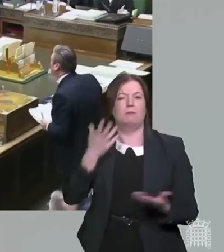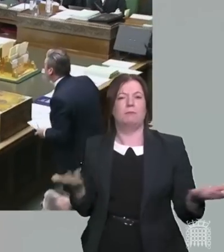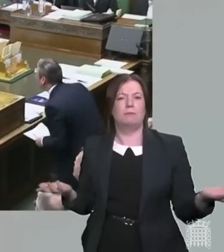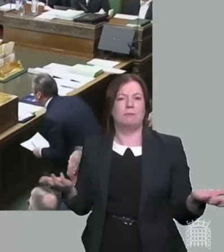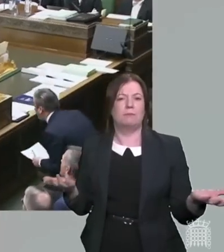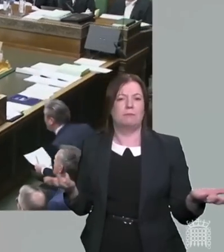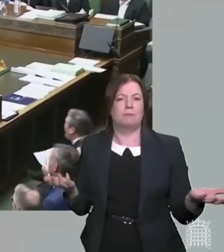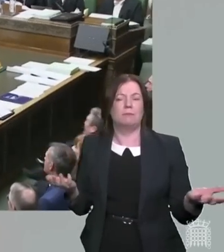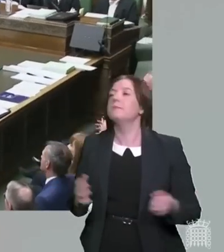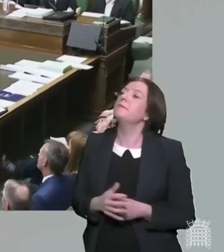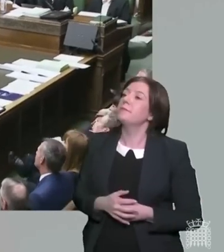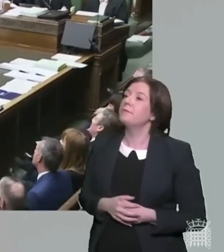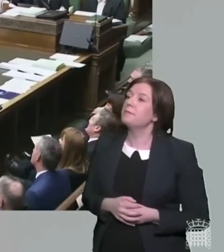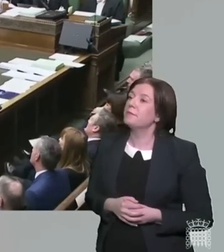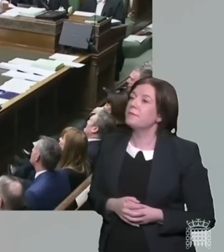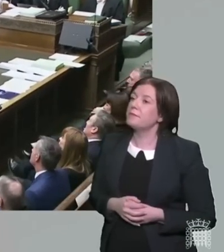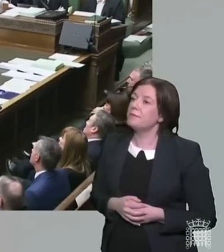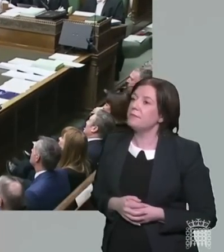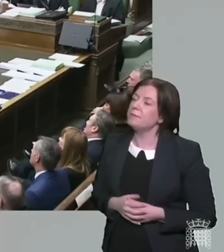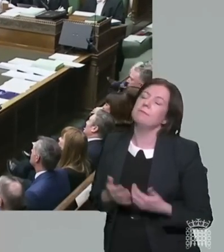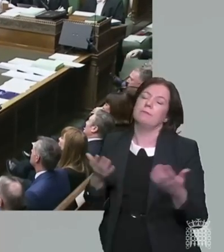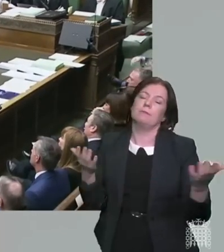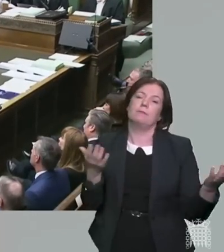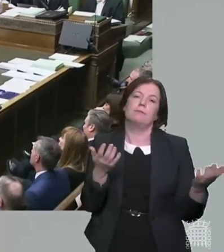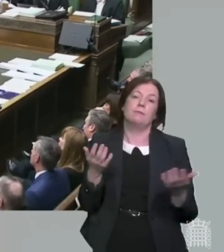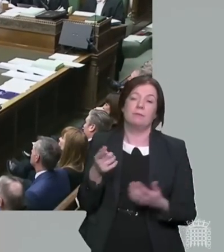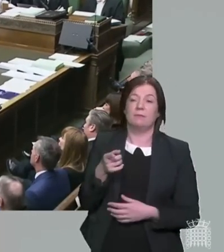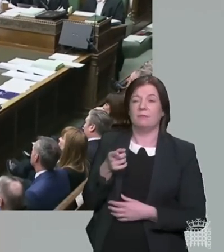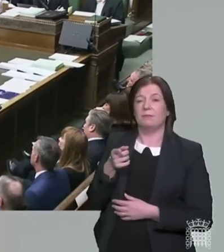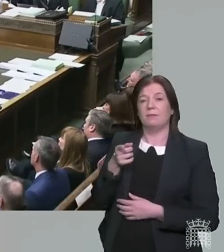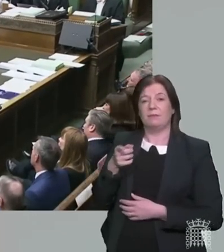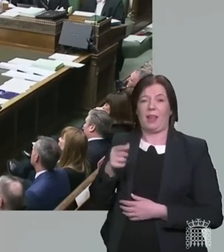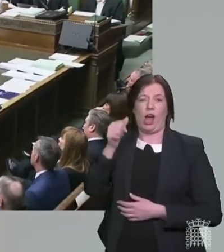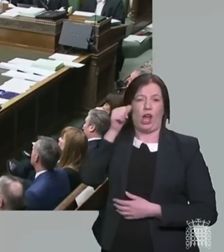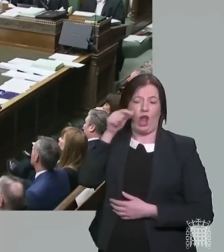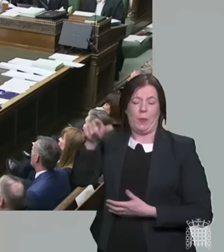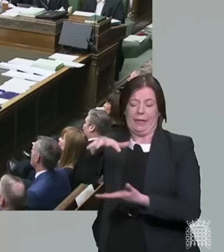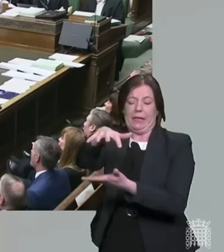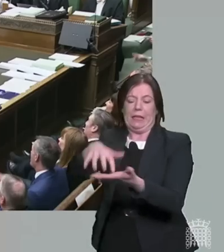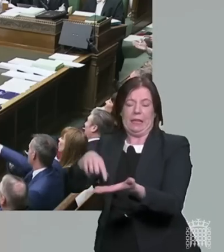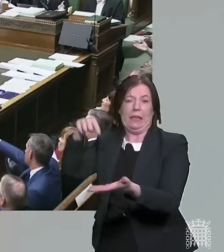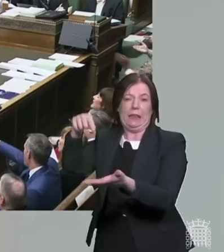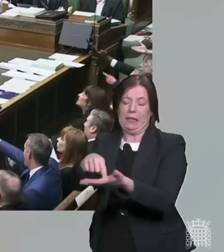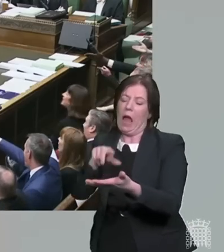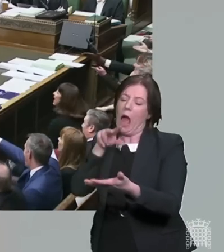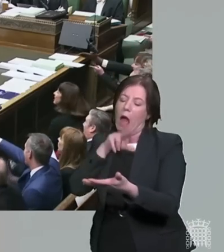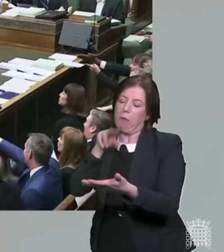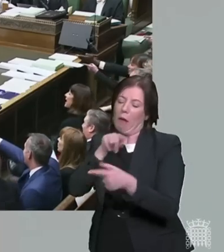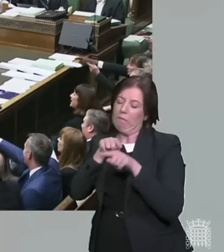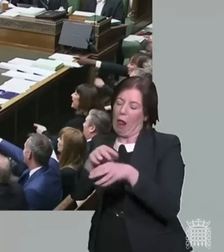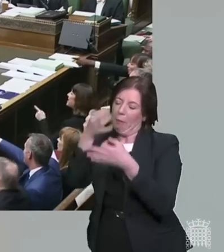Prime Minister. Mr. Speaker, I know he reads from these prepared sheets, but he should listen to what I actually say.